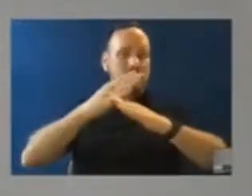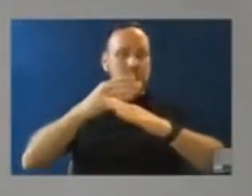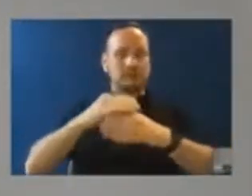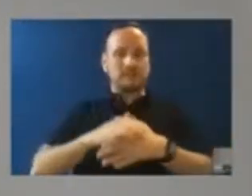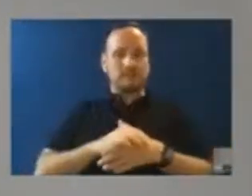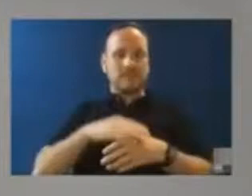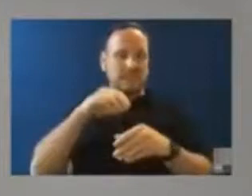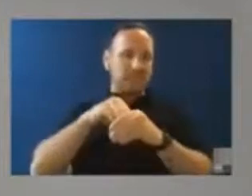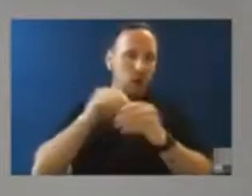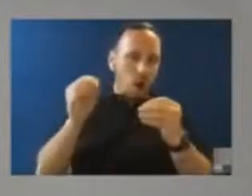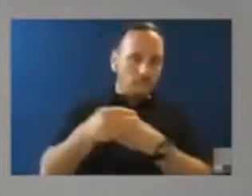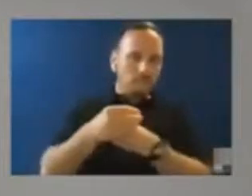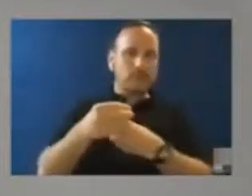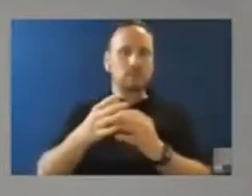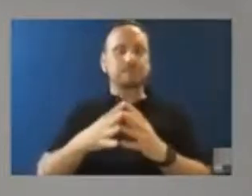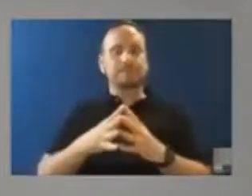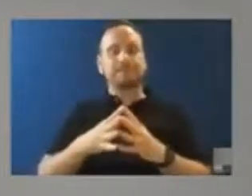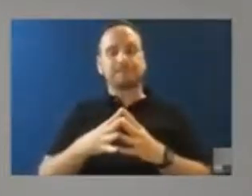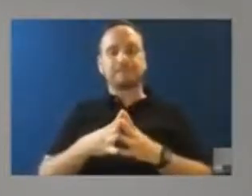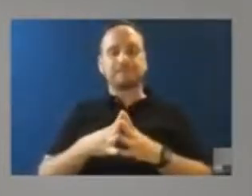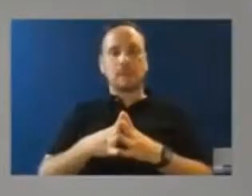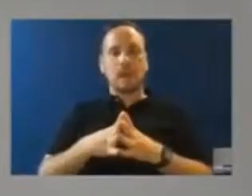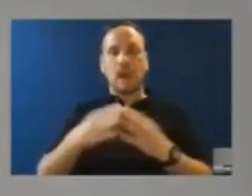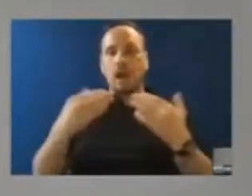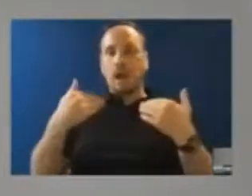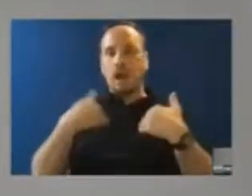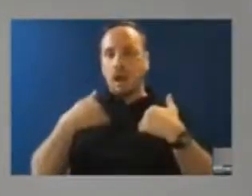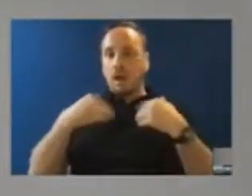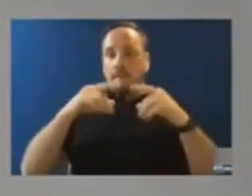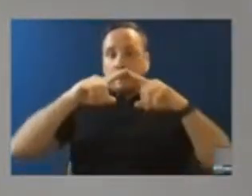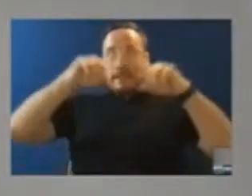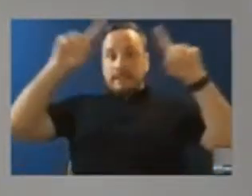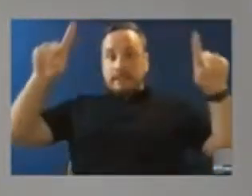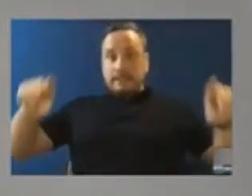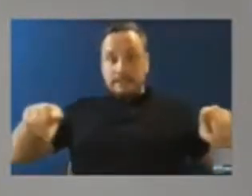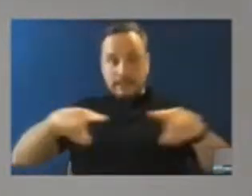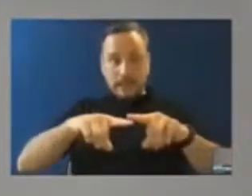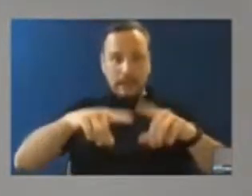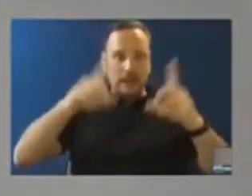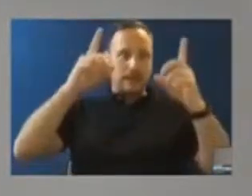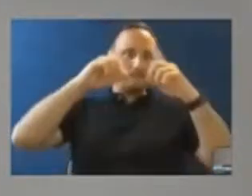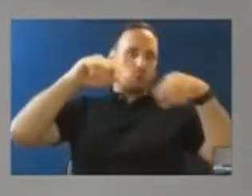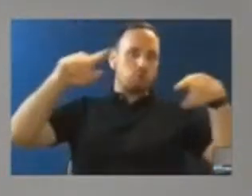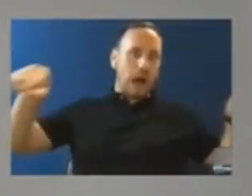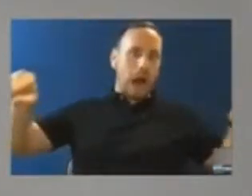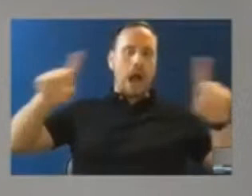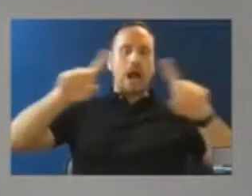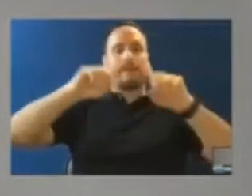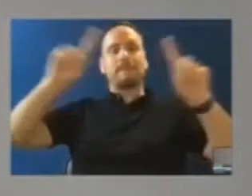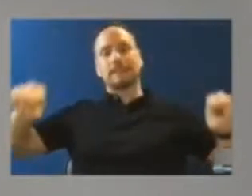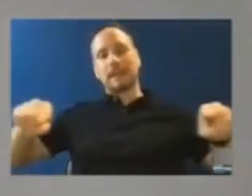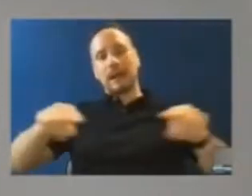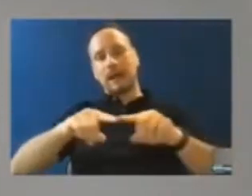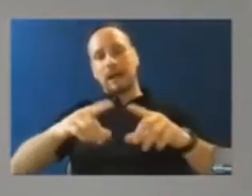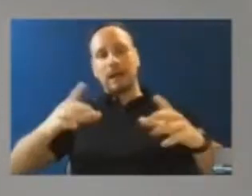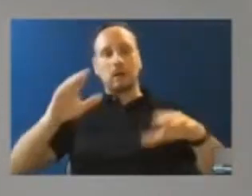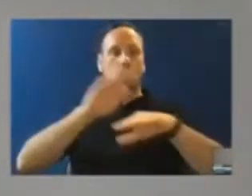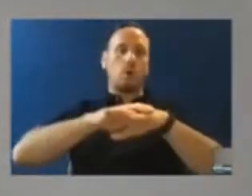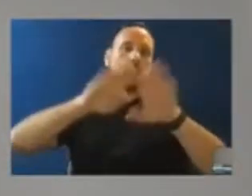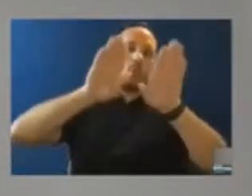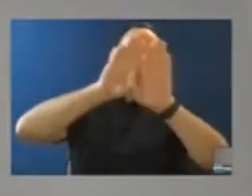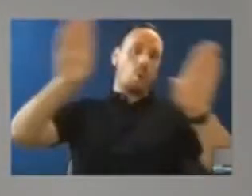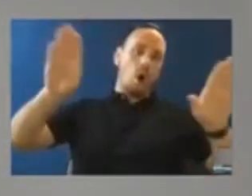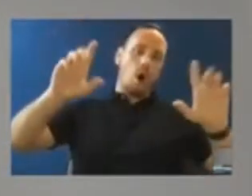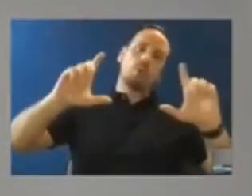is a variety of signage, either on the floor, on the walls, that will it's a reminder and a refresher